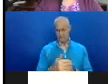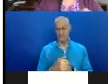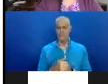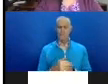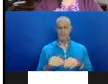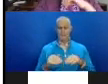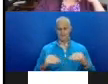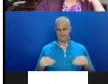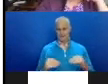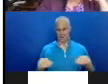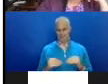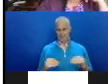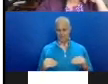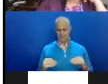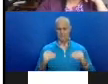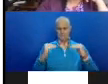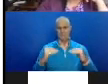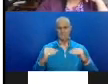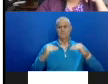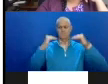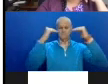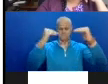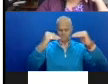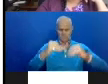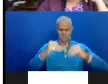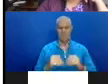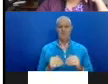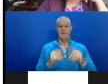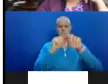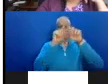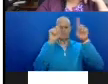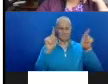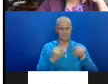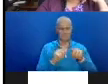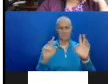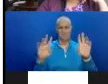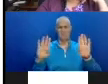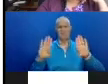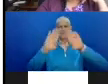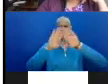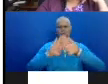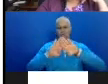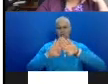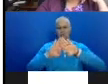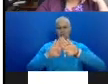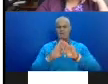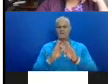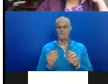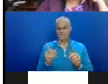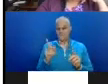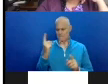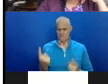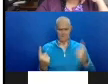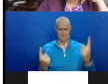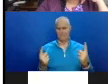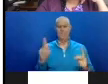bottom. And this is so the two triangles here I'm really thinking of as the two separate parties that are involved